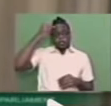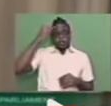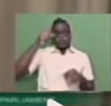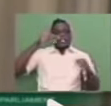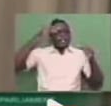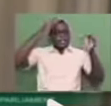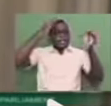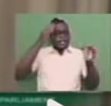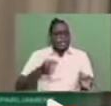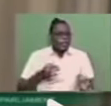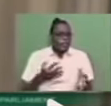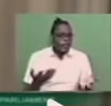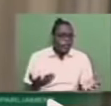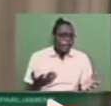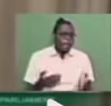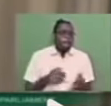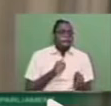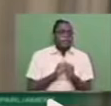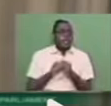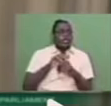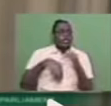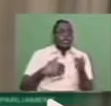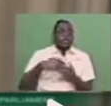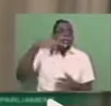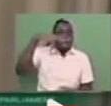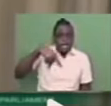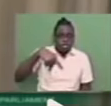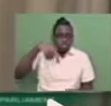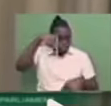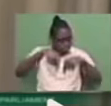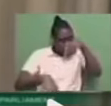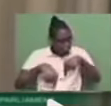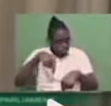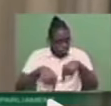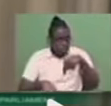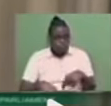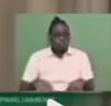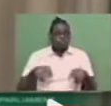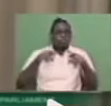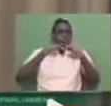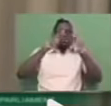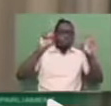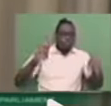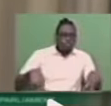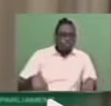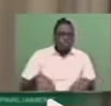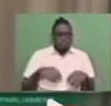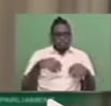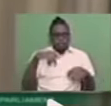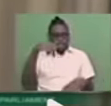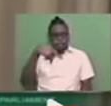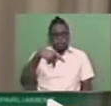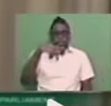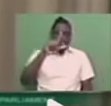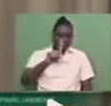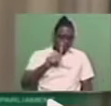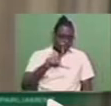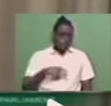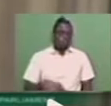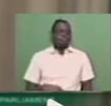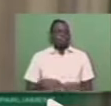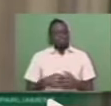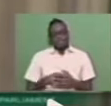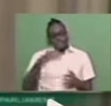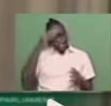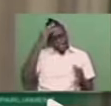which has led to their destruction, government is now embarking on an even more dangerous scenario. They have opted to go